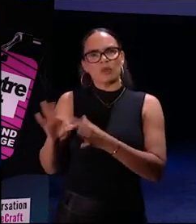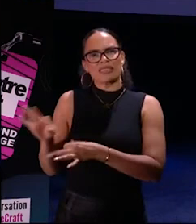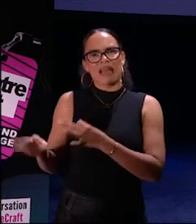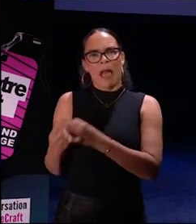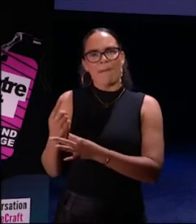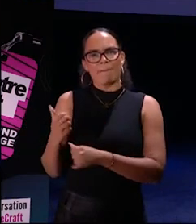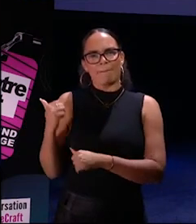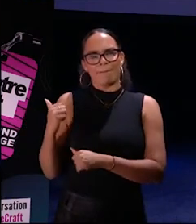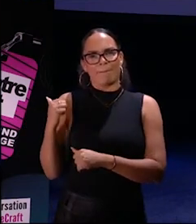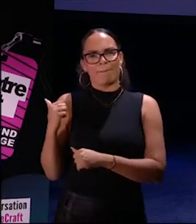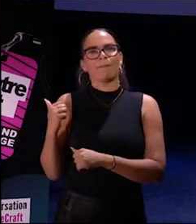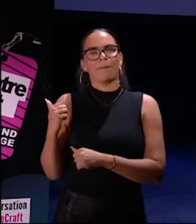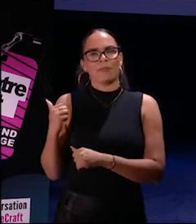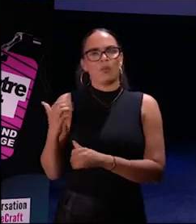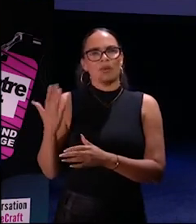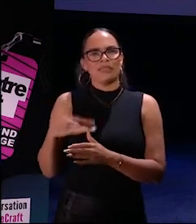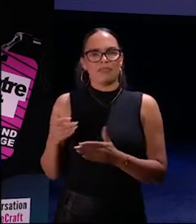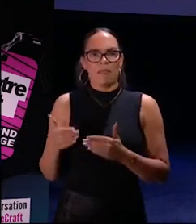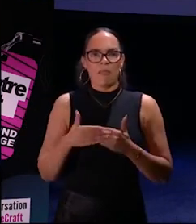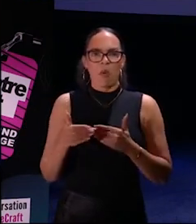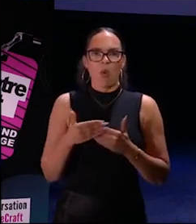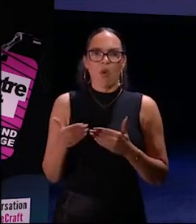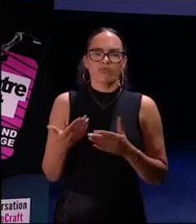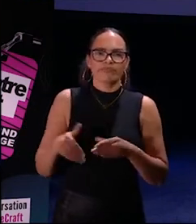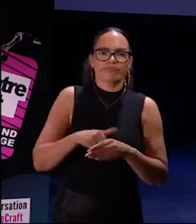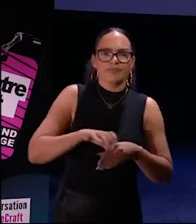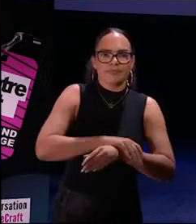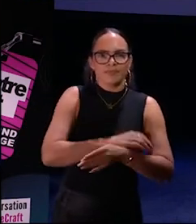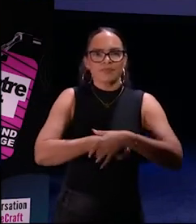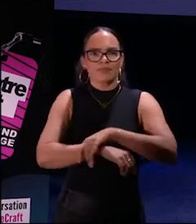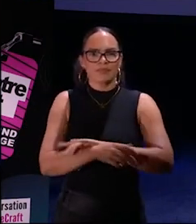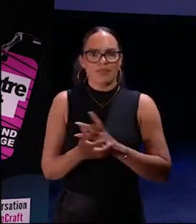take a more participatory attitude towards how